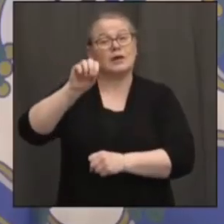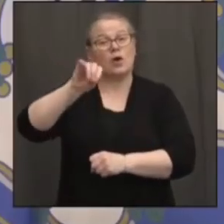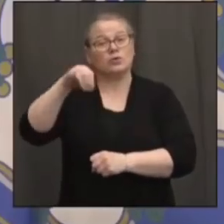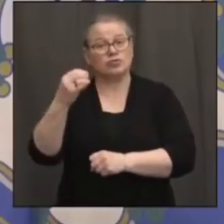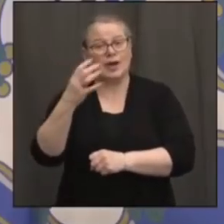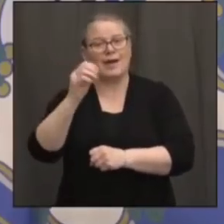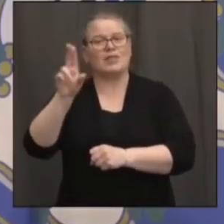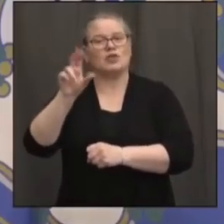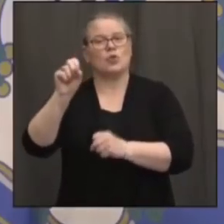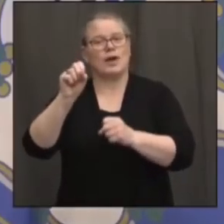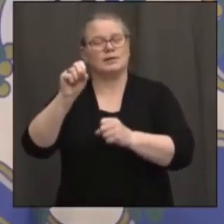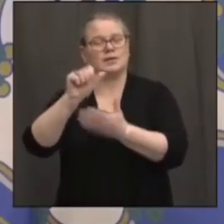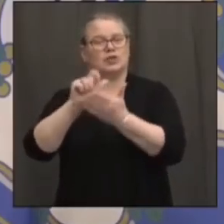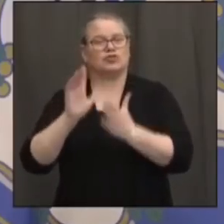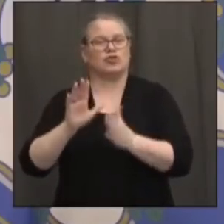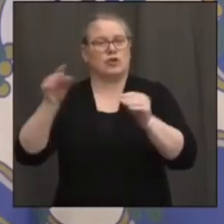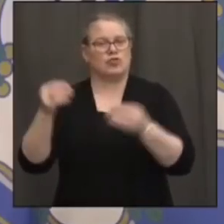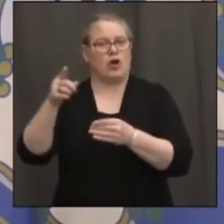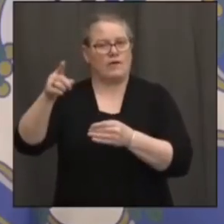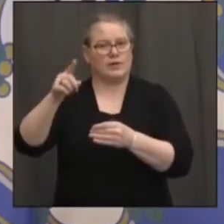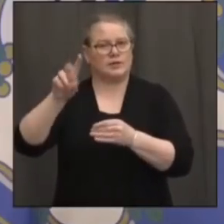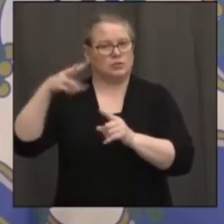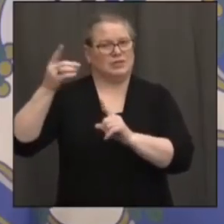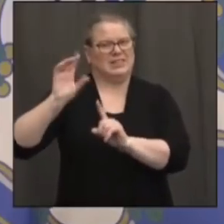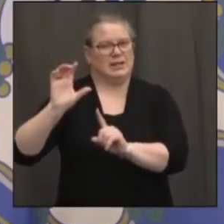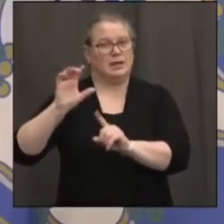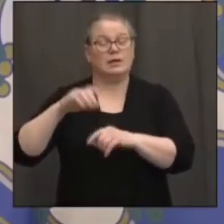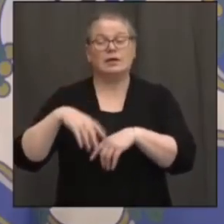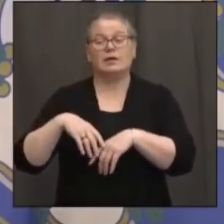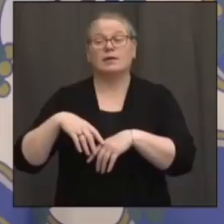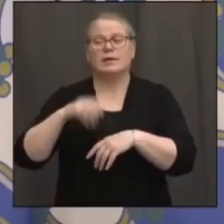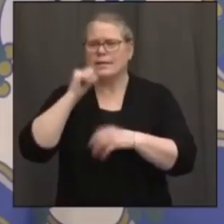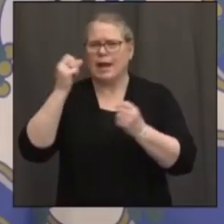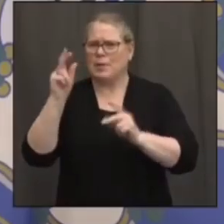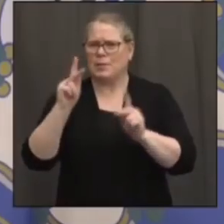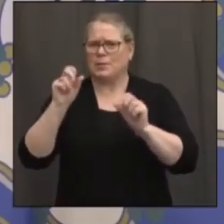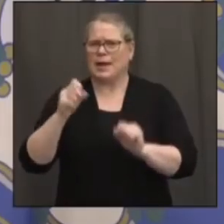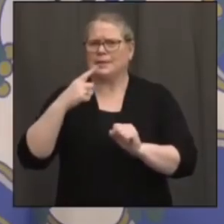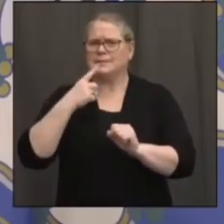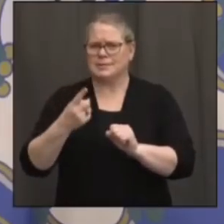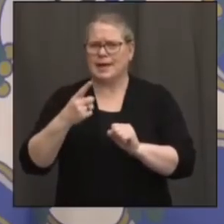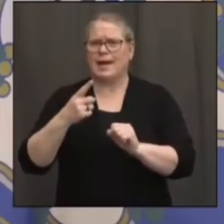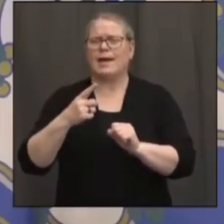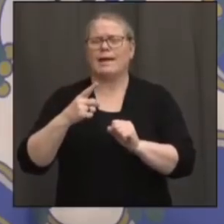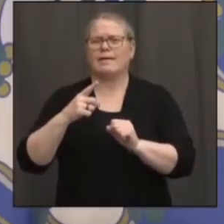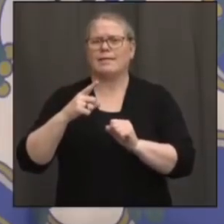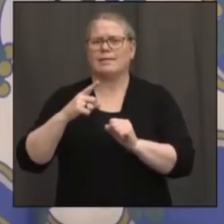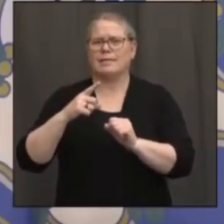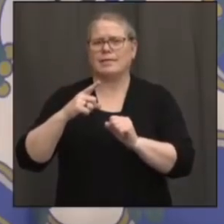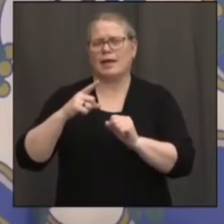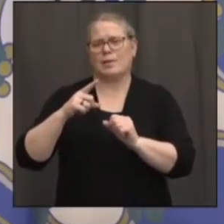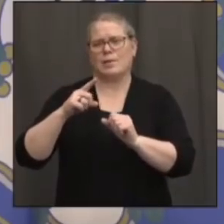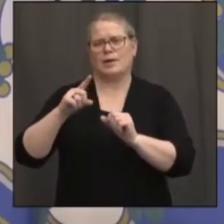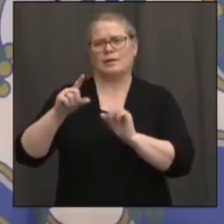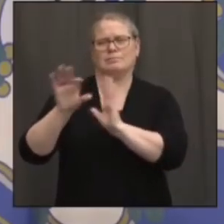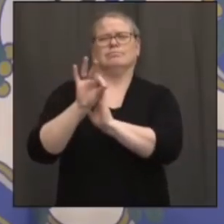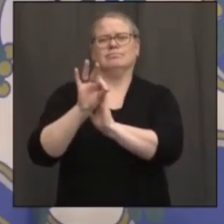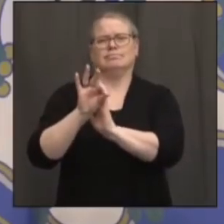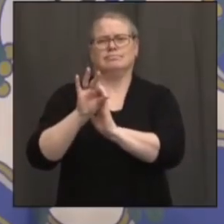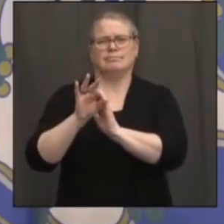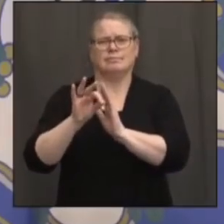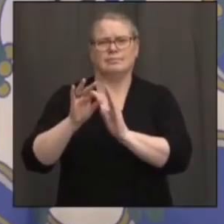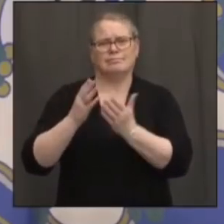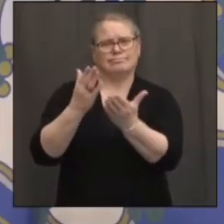Attorney. Not many people can say they've been appointed by both George Bush and George Jepsen, so I think that's a pretty good recommendation.